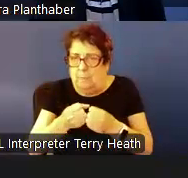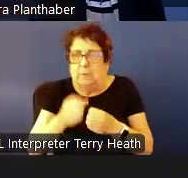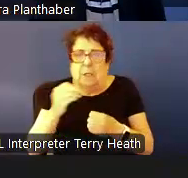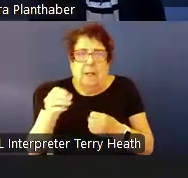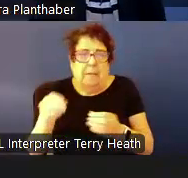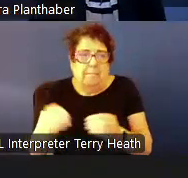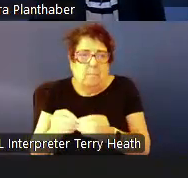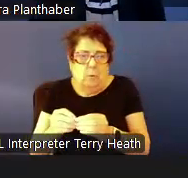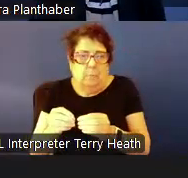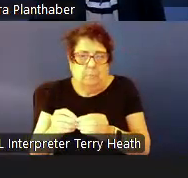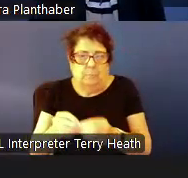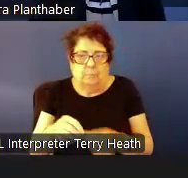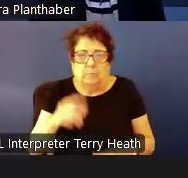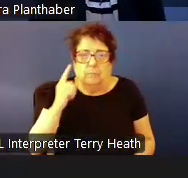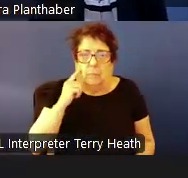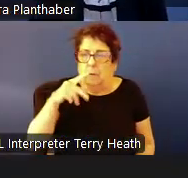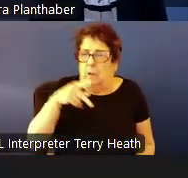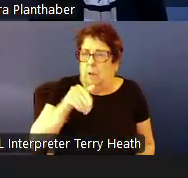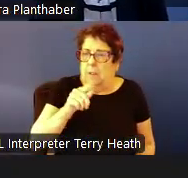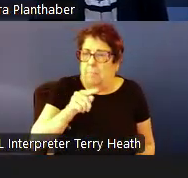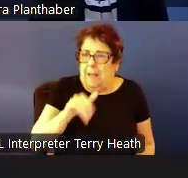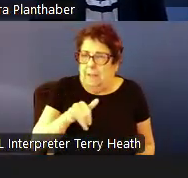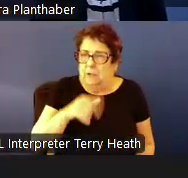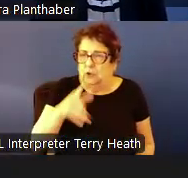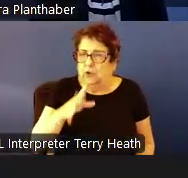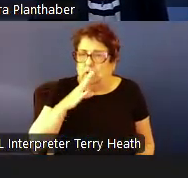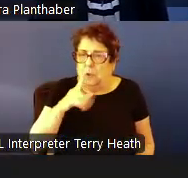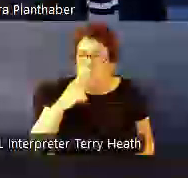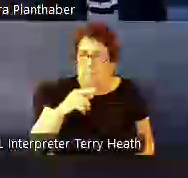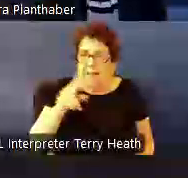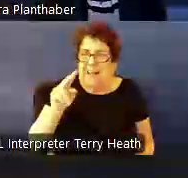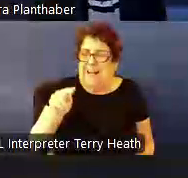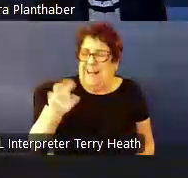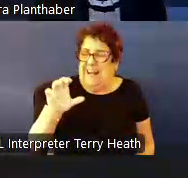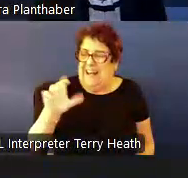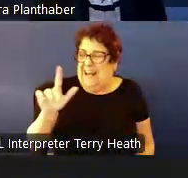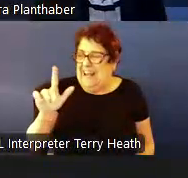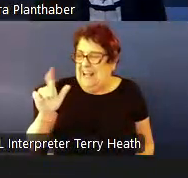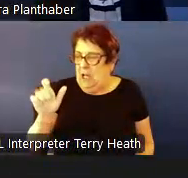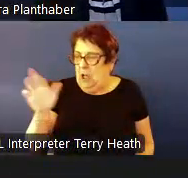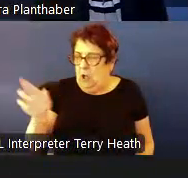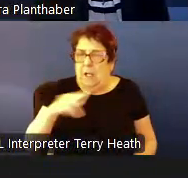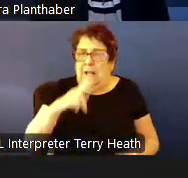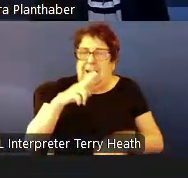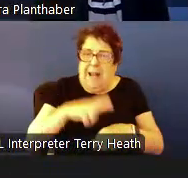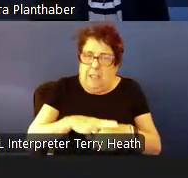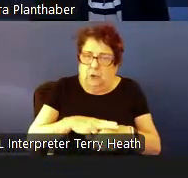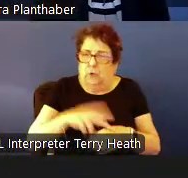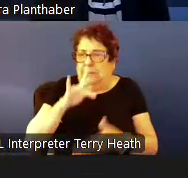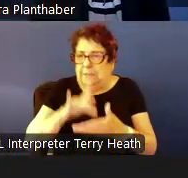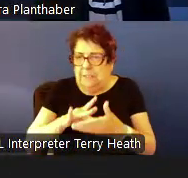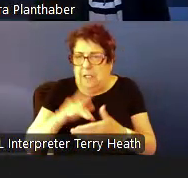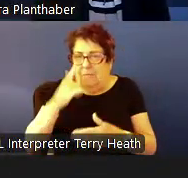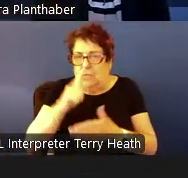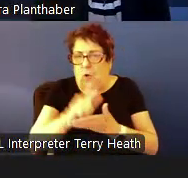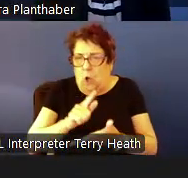You heard Patty mention at the beginning of her section about NICLR, the National Center for Law and Elder Rights. That is one